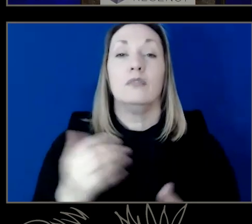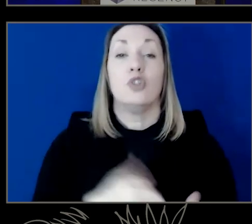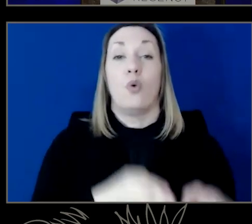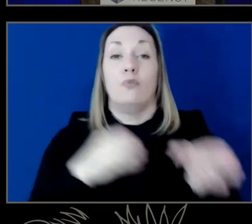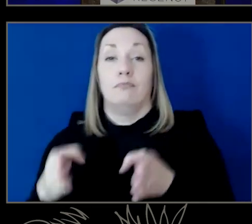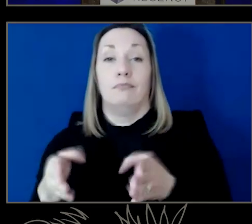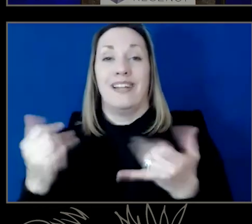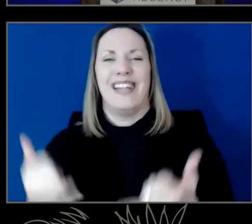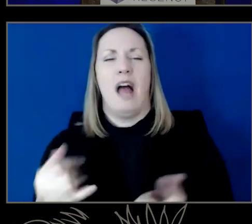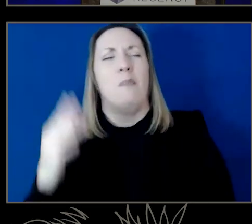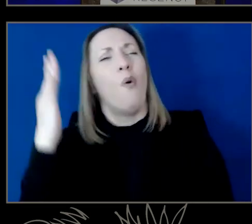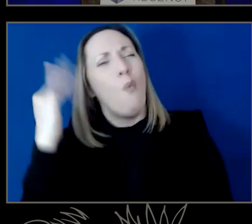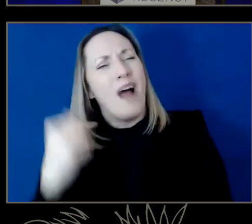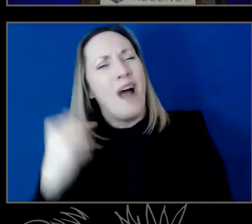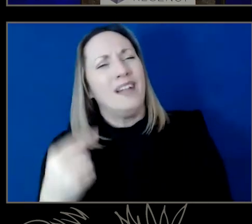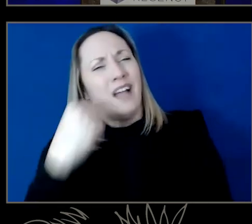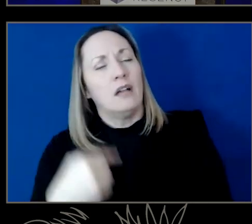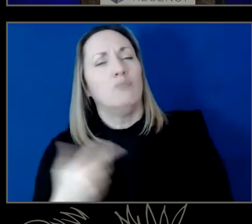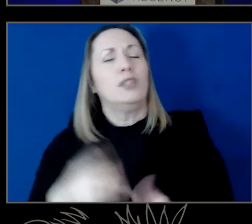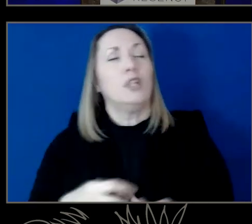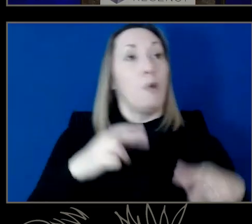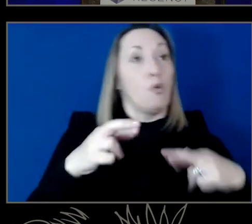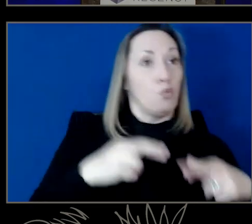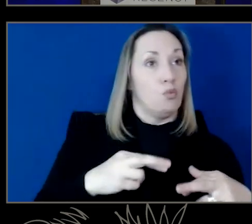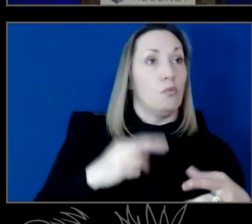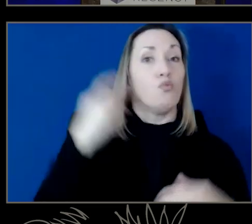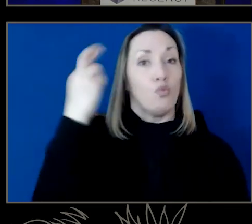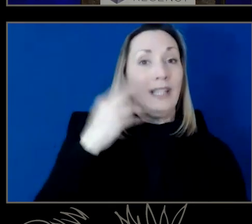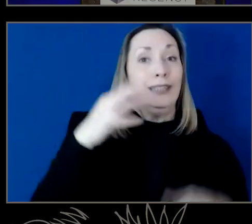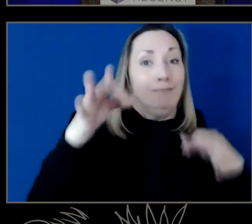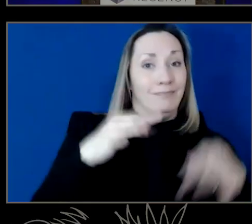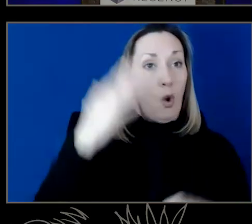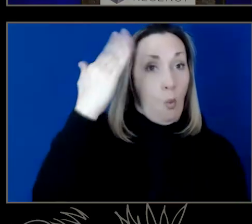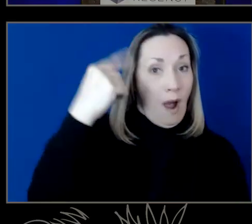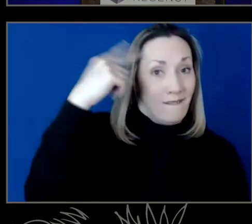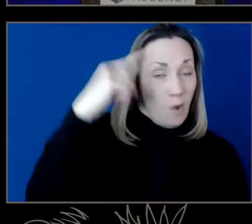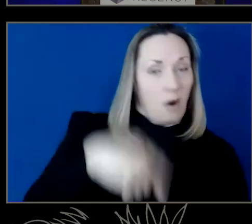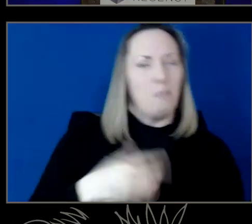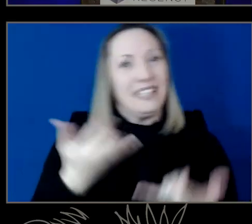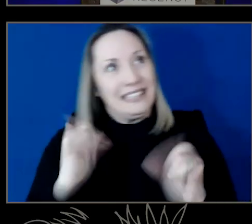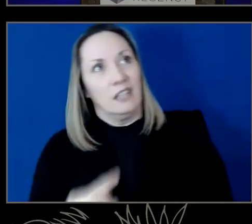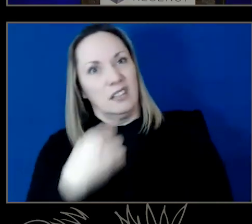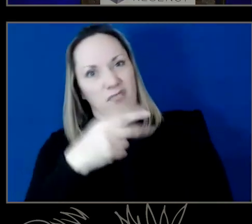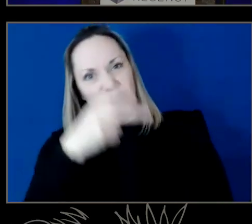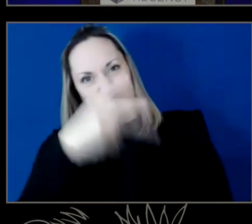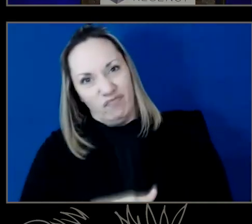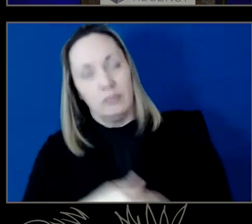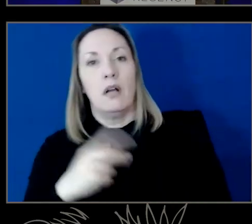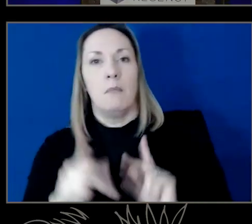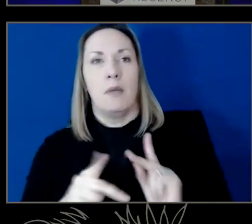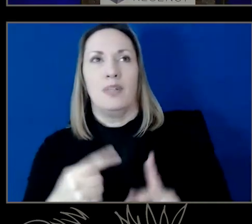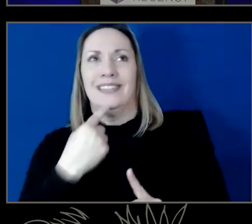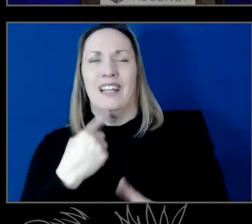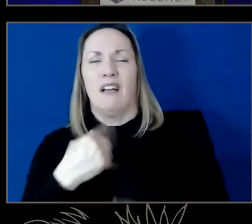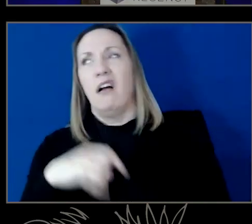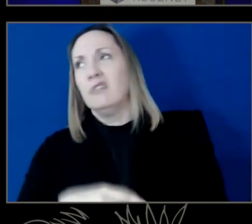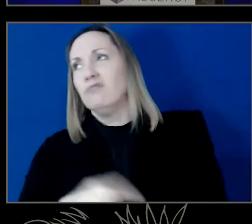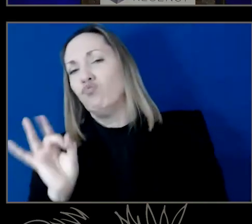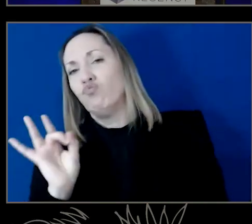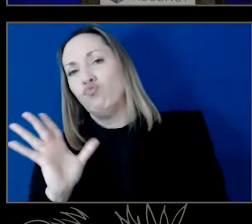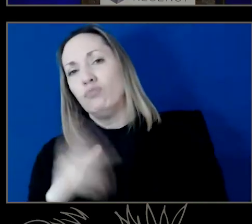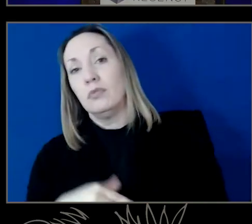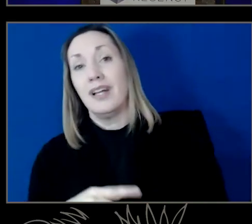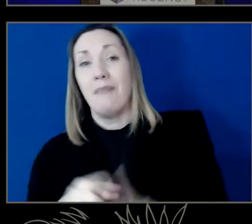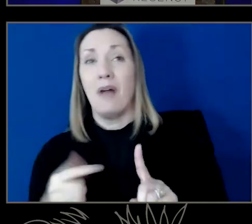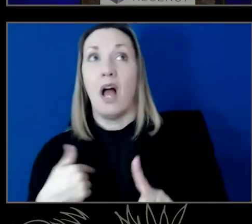file-based routing suck, though? We talked about the reasons, we talked about why we're doing it, yet it still sucks. We still get people over and over again telling us it's so bad. And I did scientific